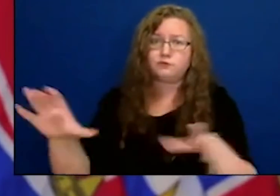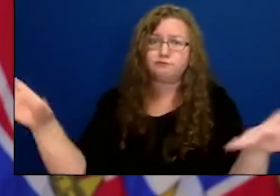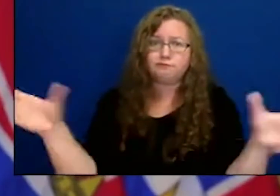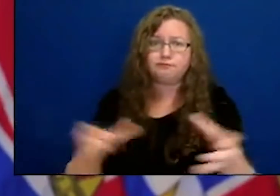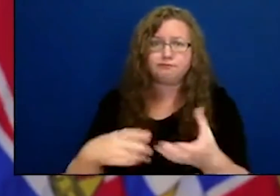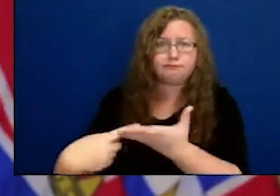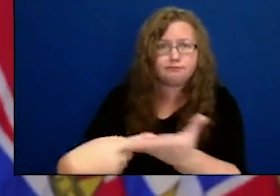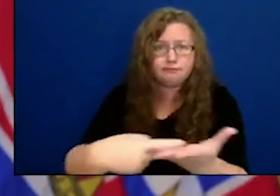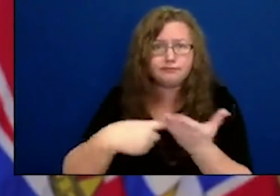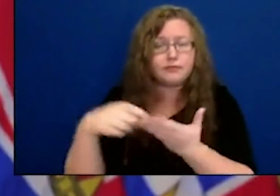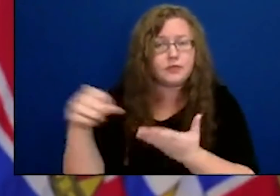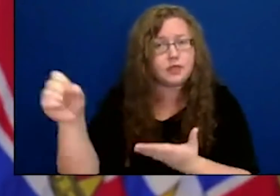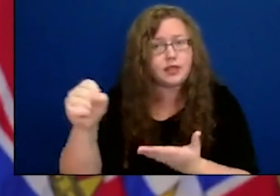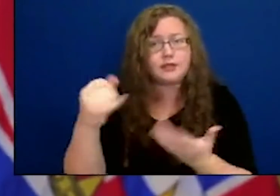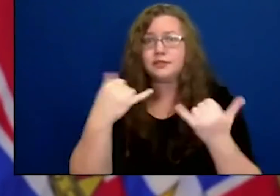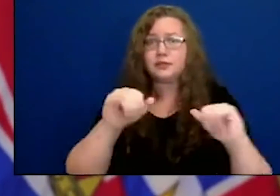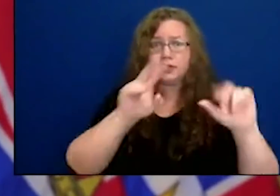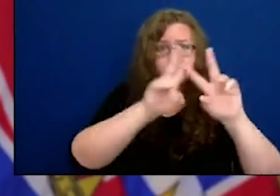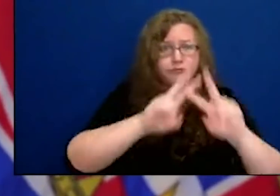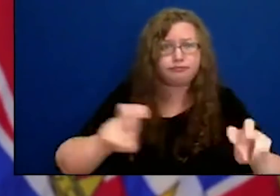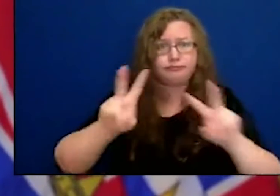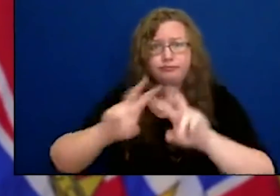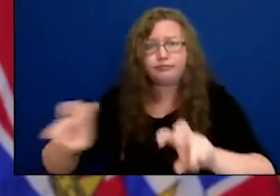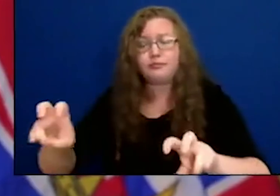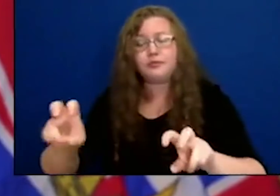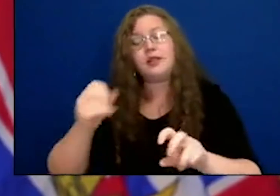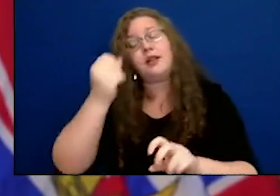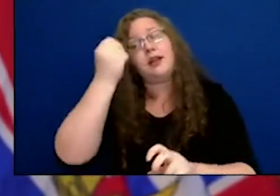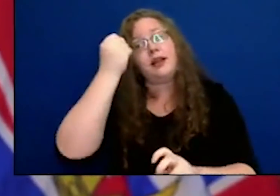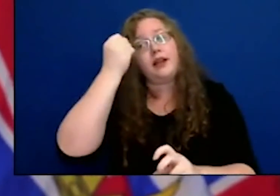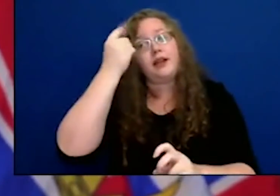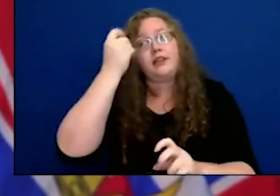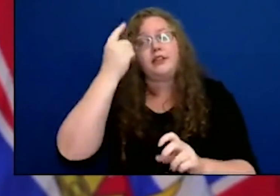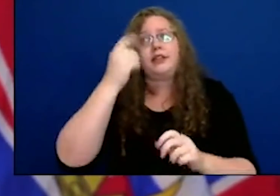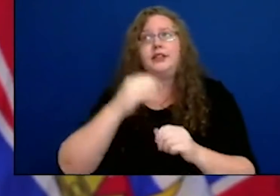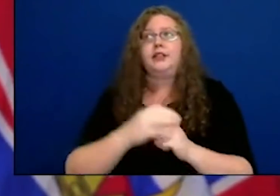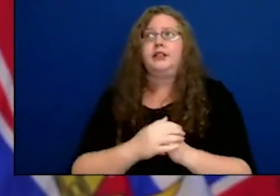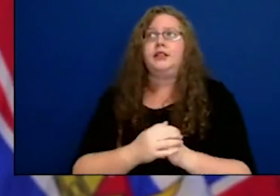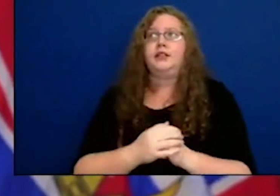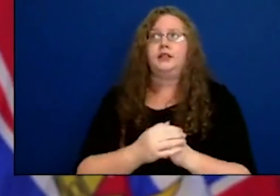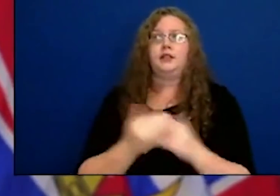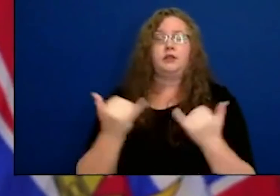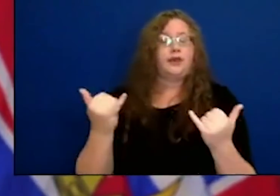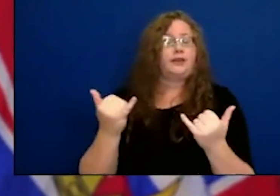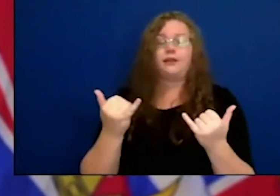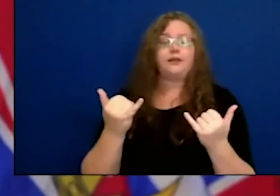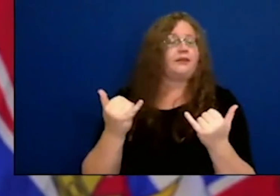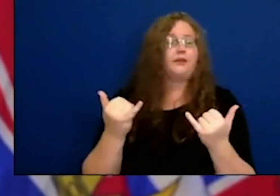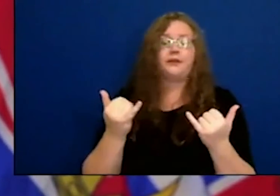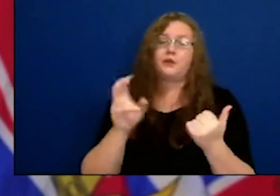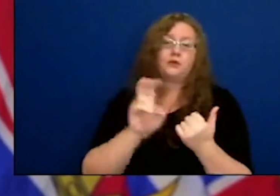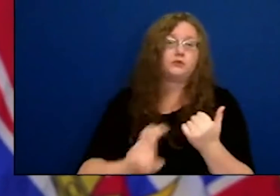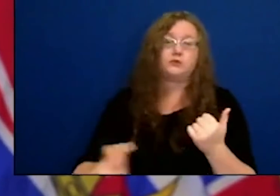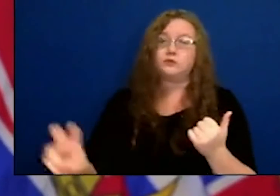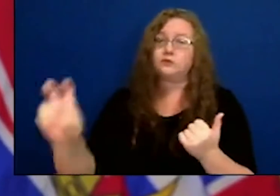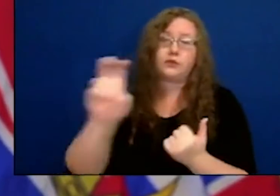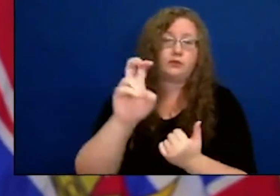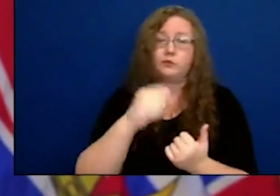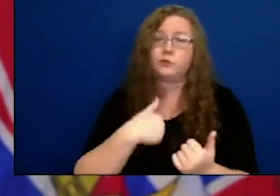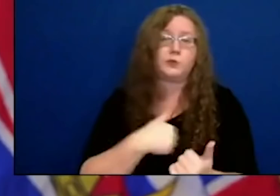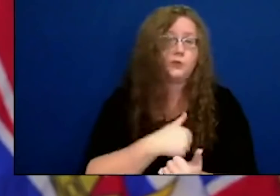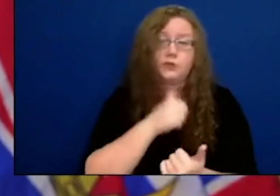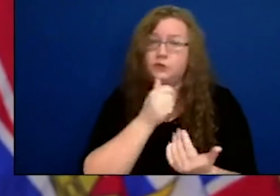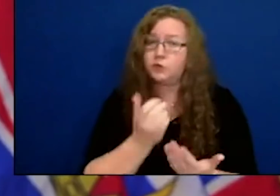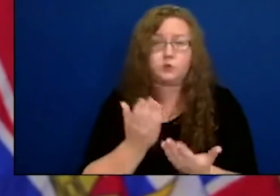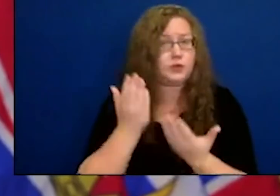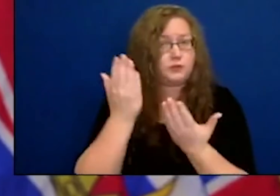smoothly once we start to travel again. I want to say that right now we are not recommending that people